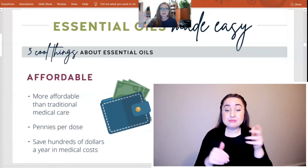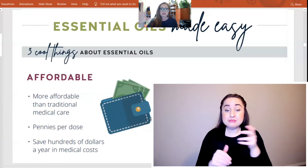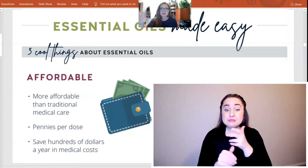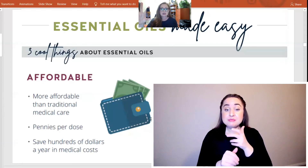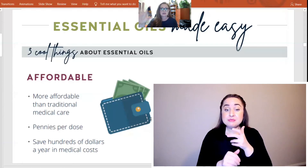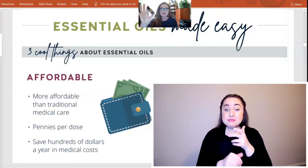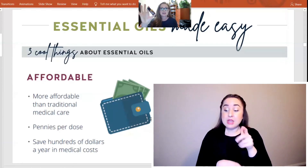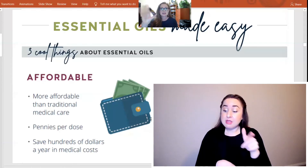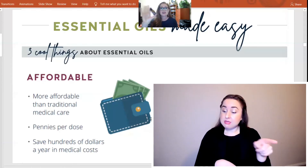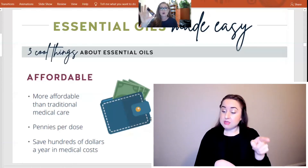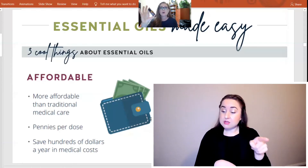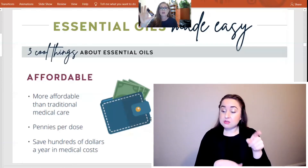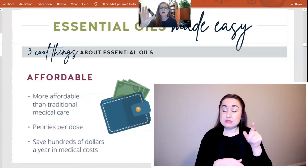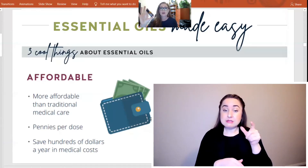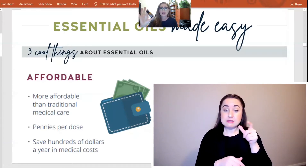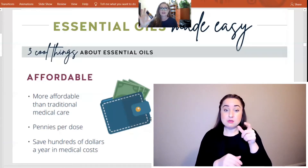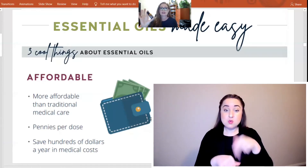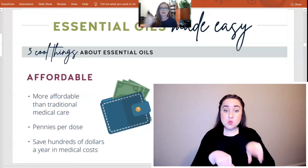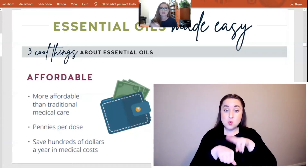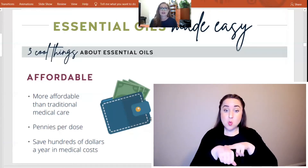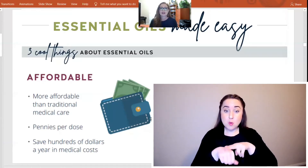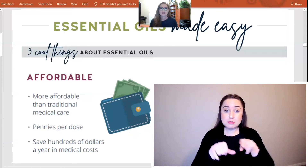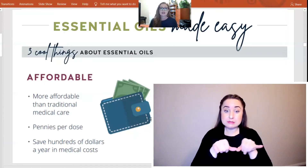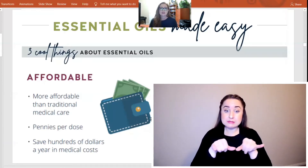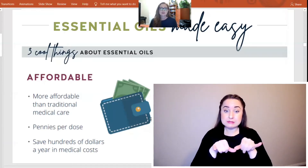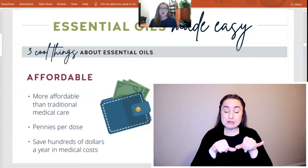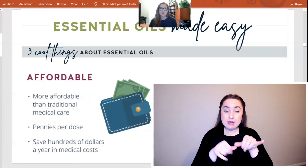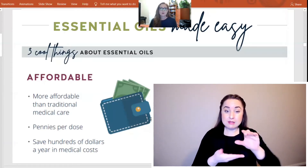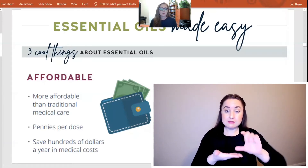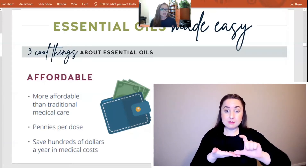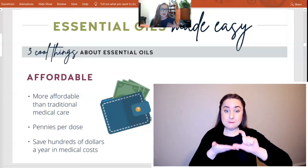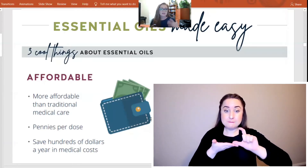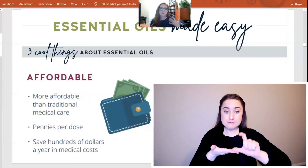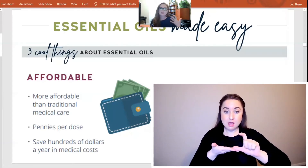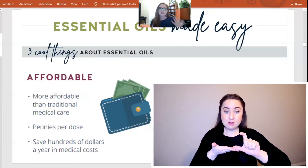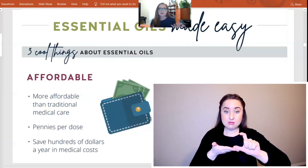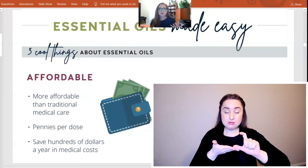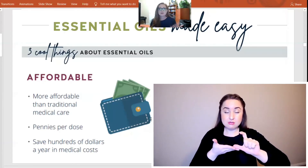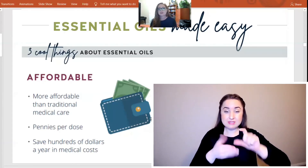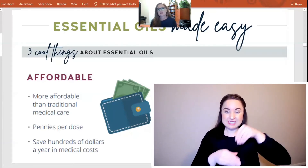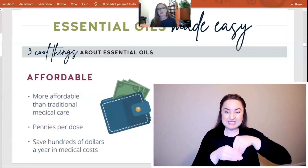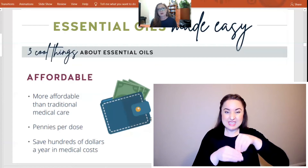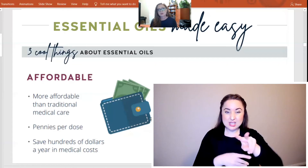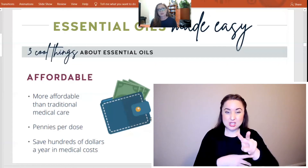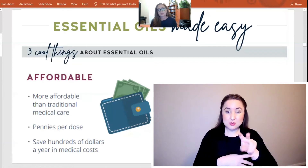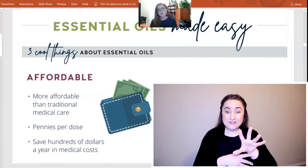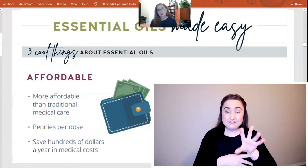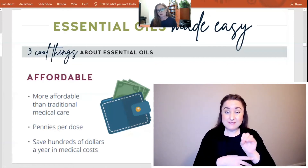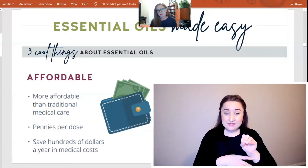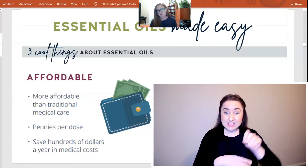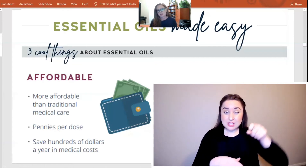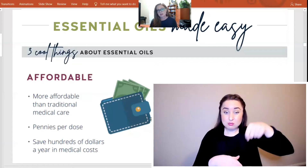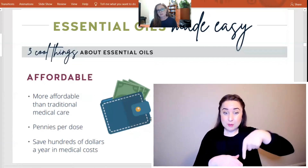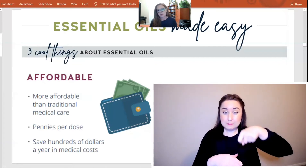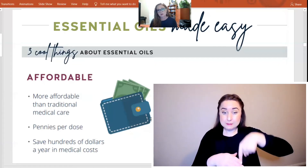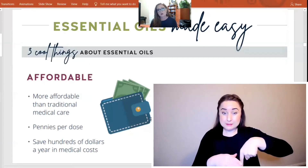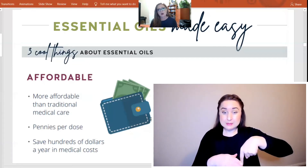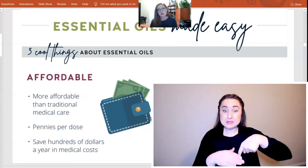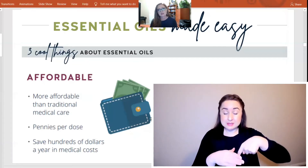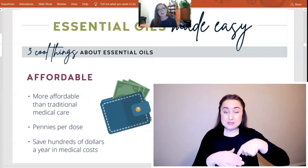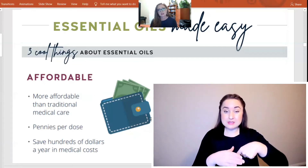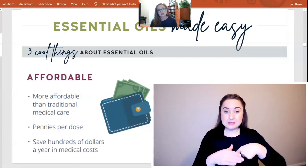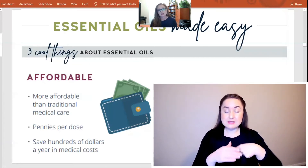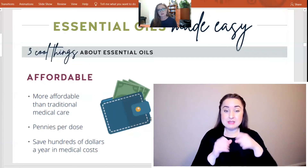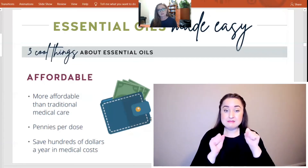in here. That's going to go a long way. So we have the potential to save hundreds of dollars in medical